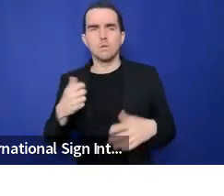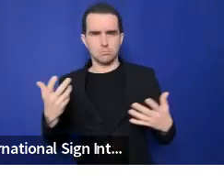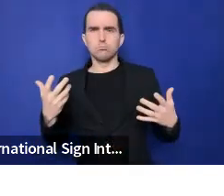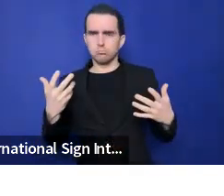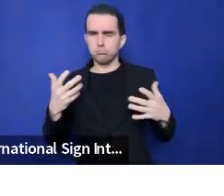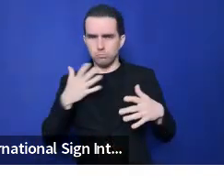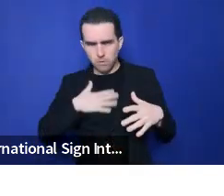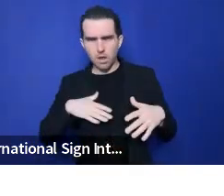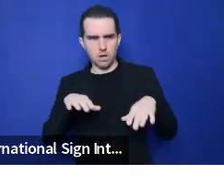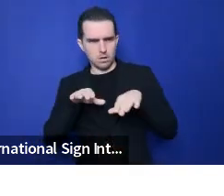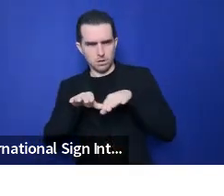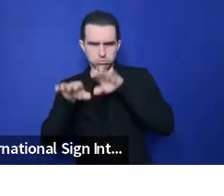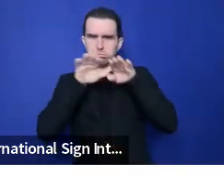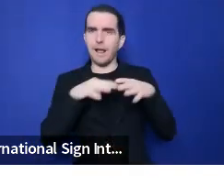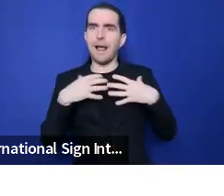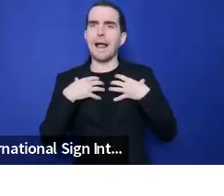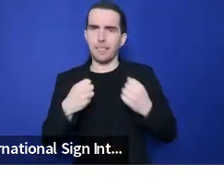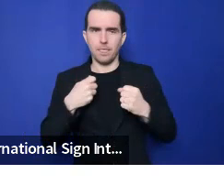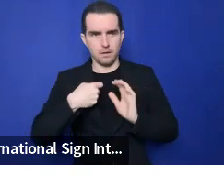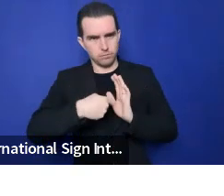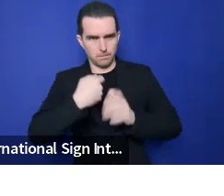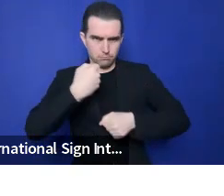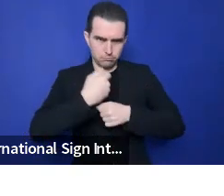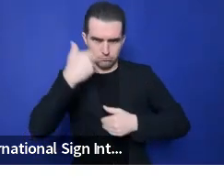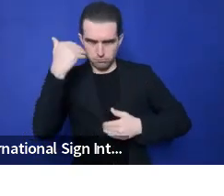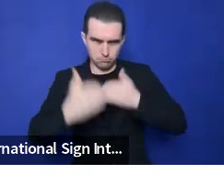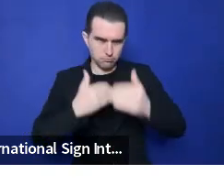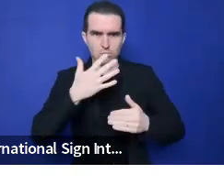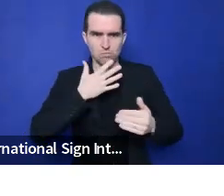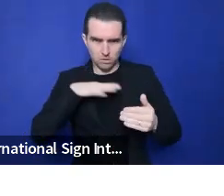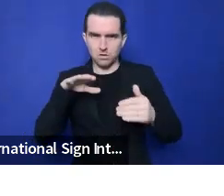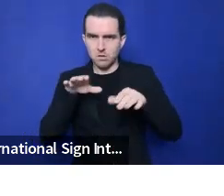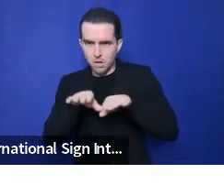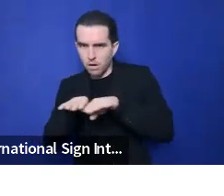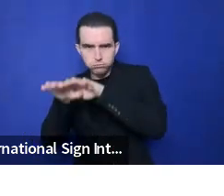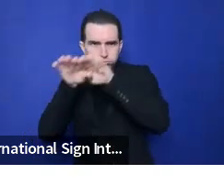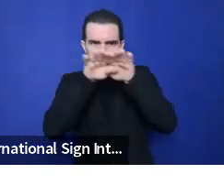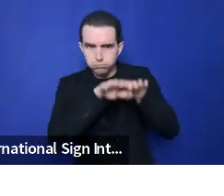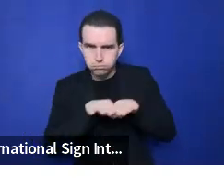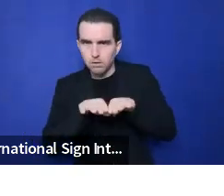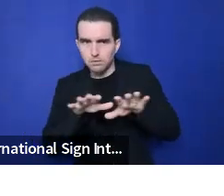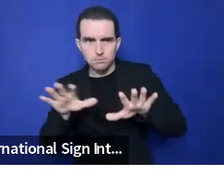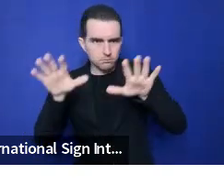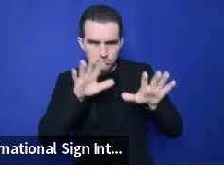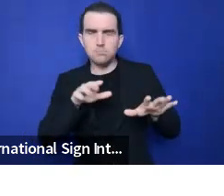as a very positive model for other countries trying to develop unified